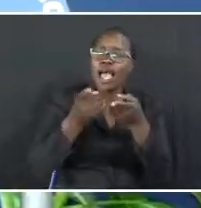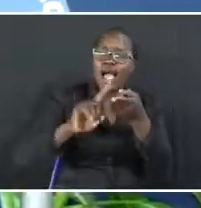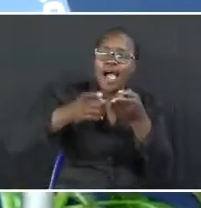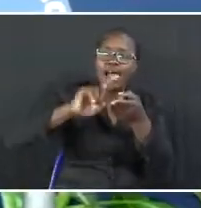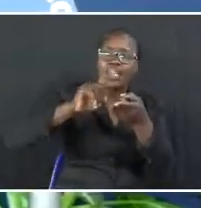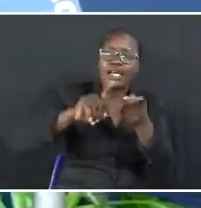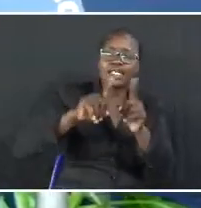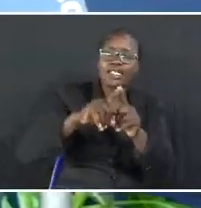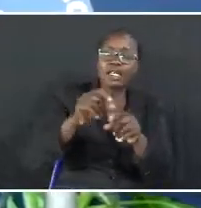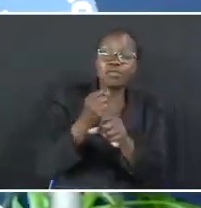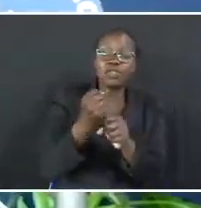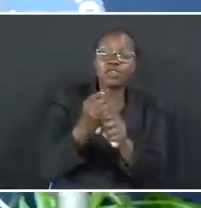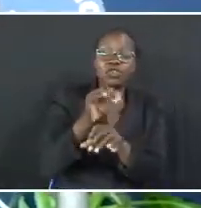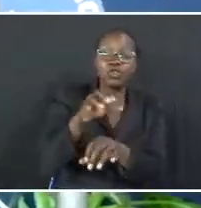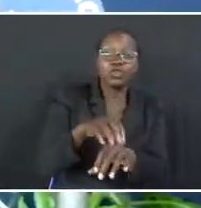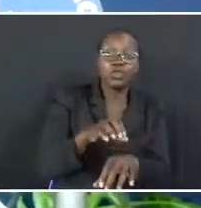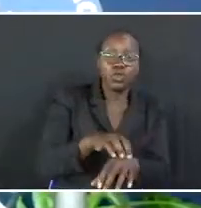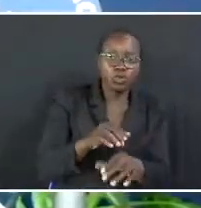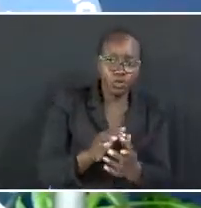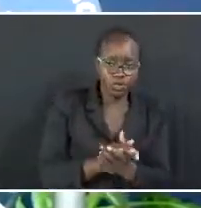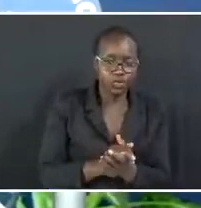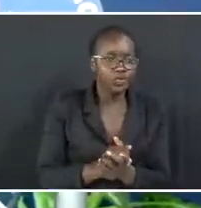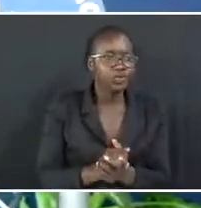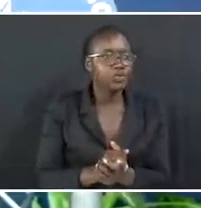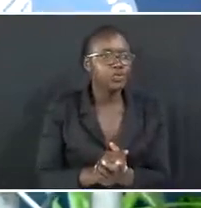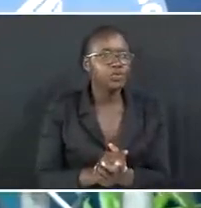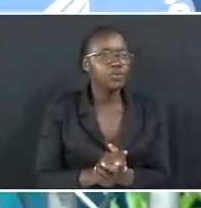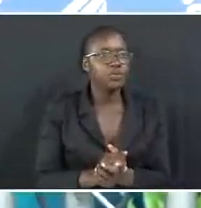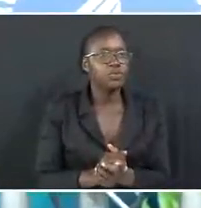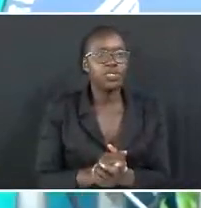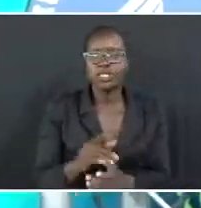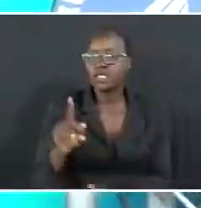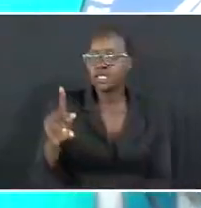like he did to Job. Let us go to Daniel.